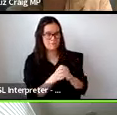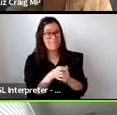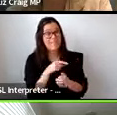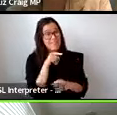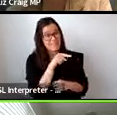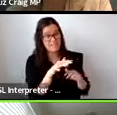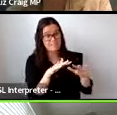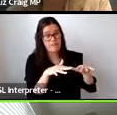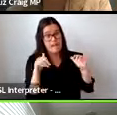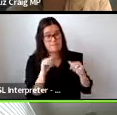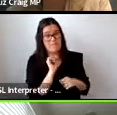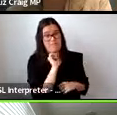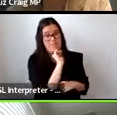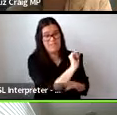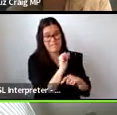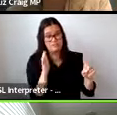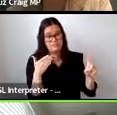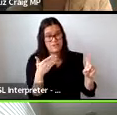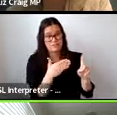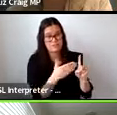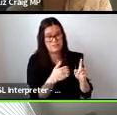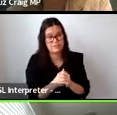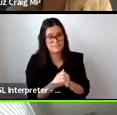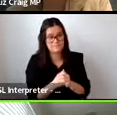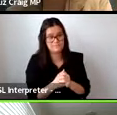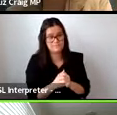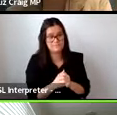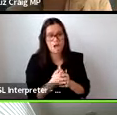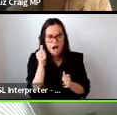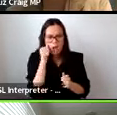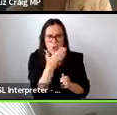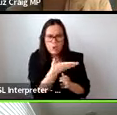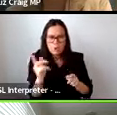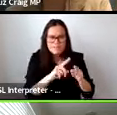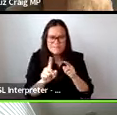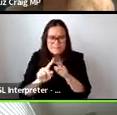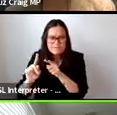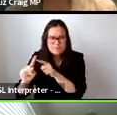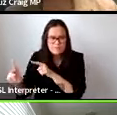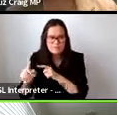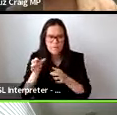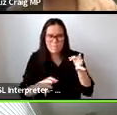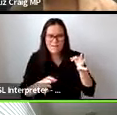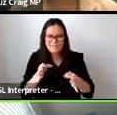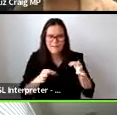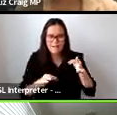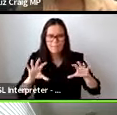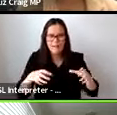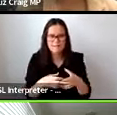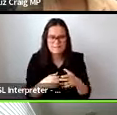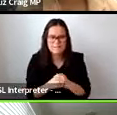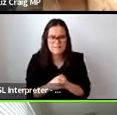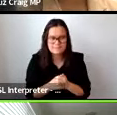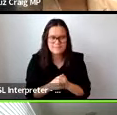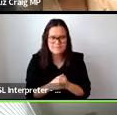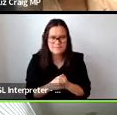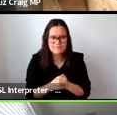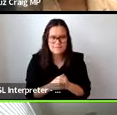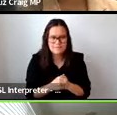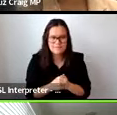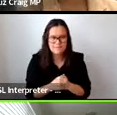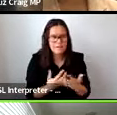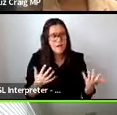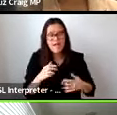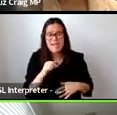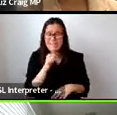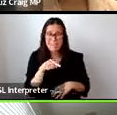strategy. And you folks come from various political parties. If this bill can't be amended, so introduce another private member's bill